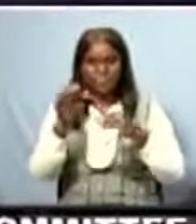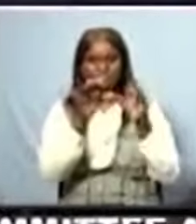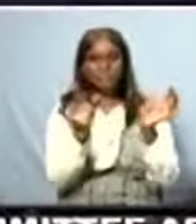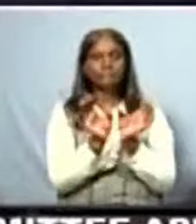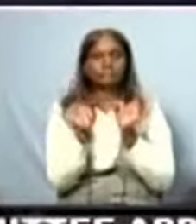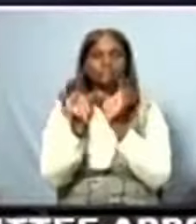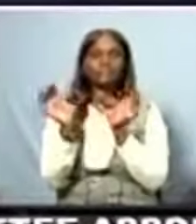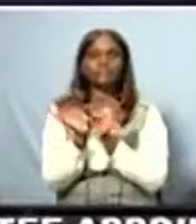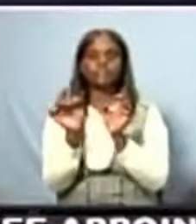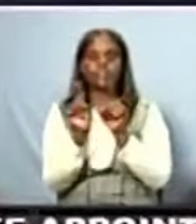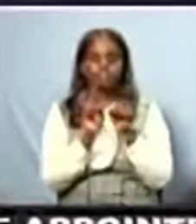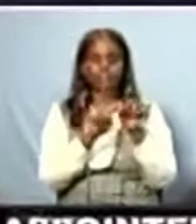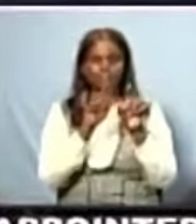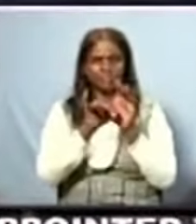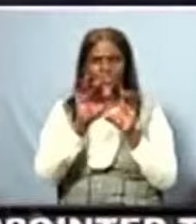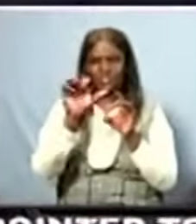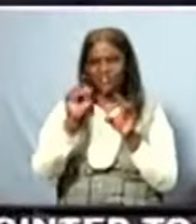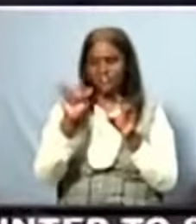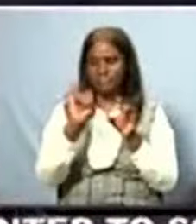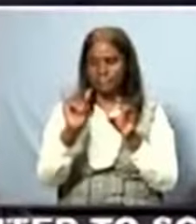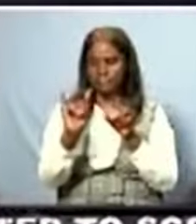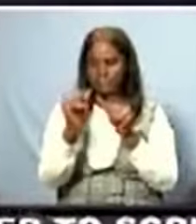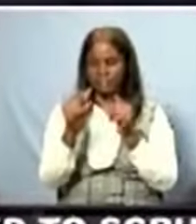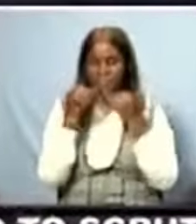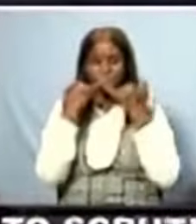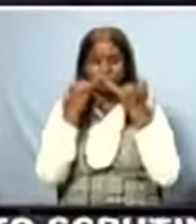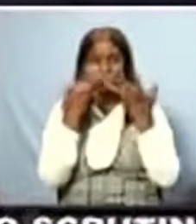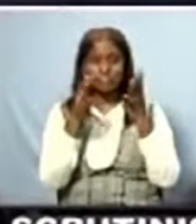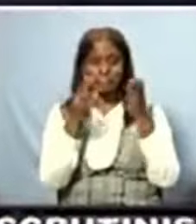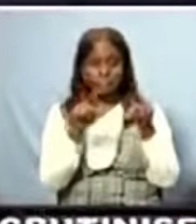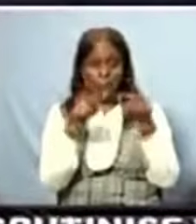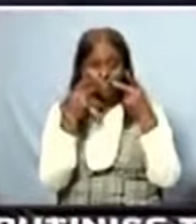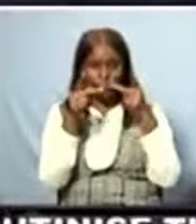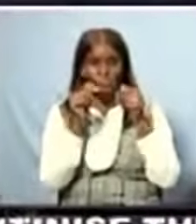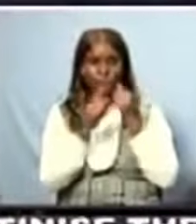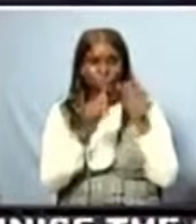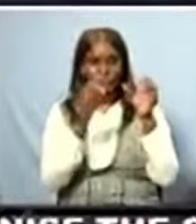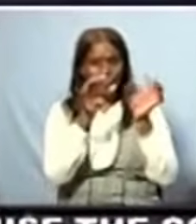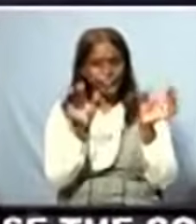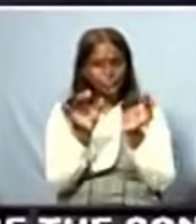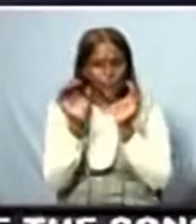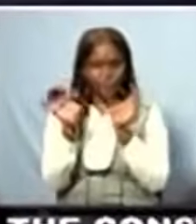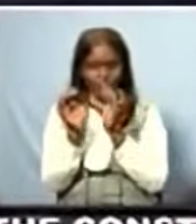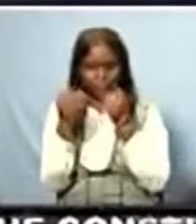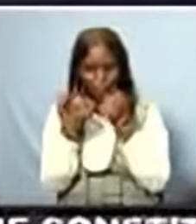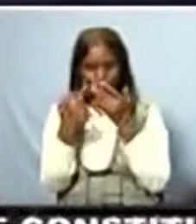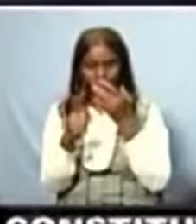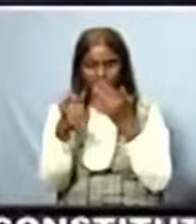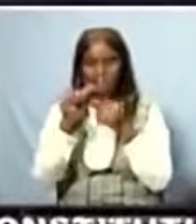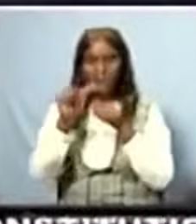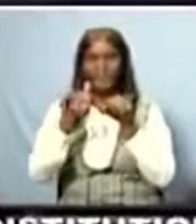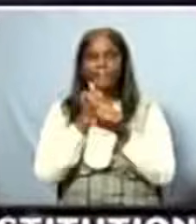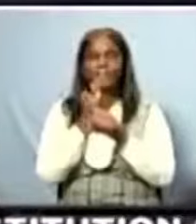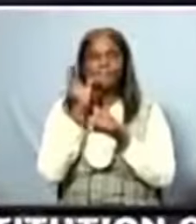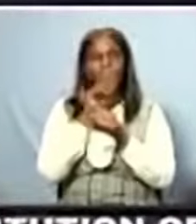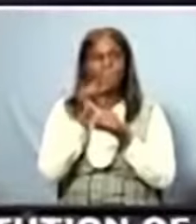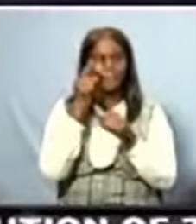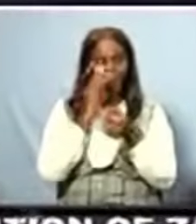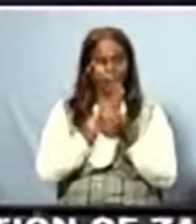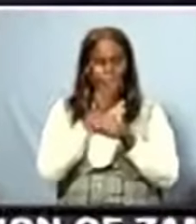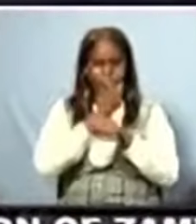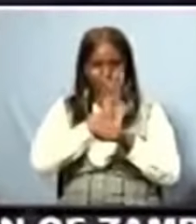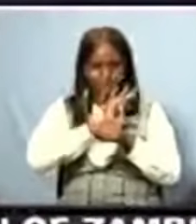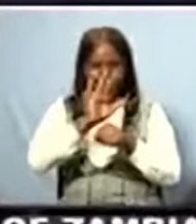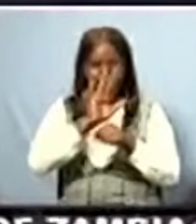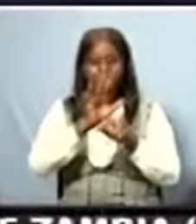constituencies in a statutory instrument, and thereby inform the public of which constituencies have since been established following